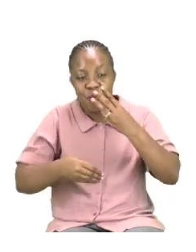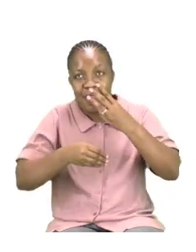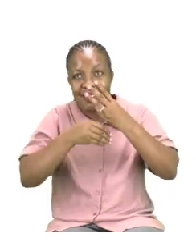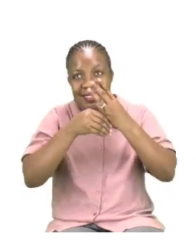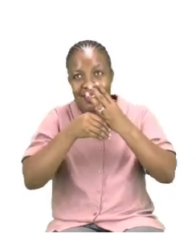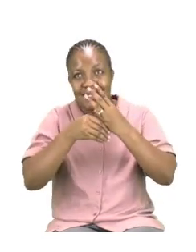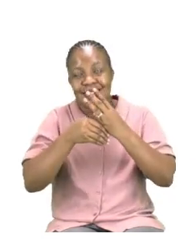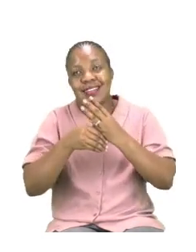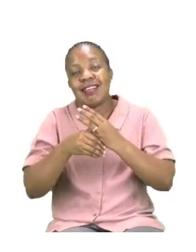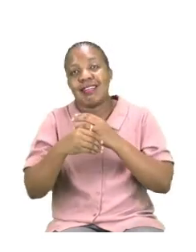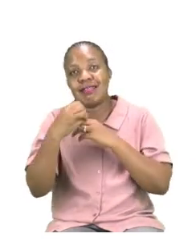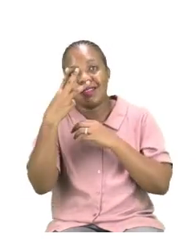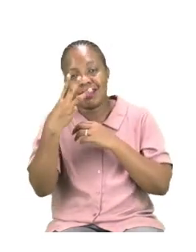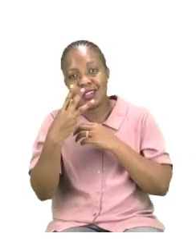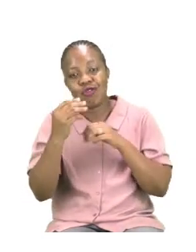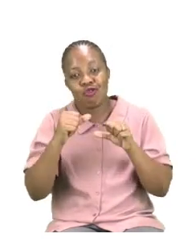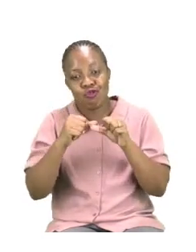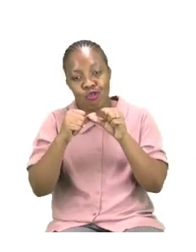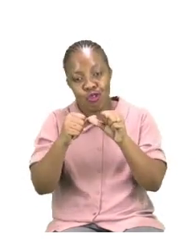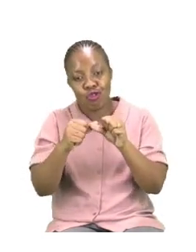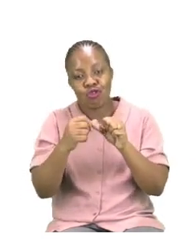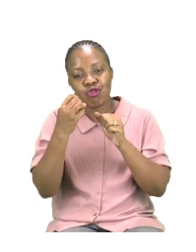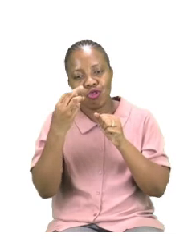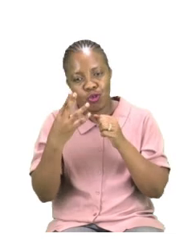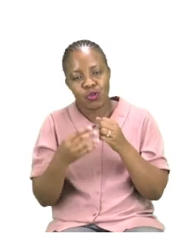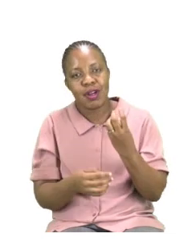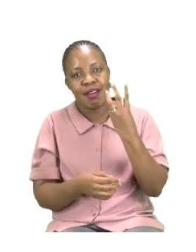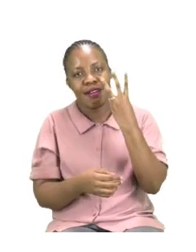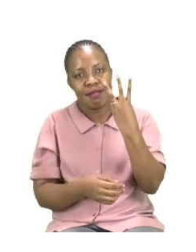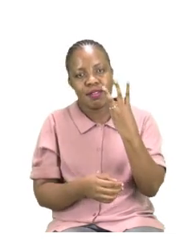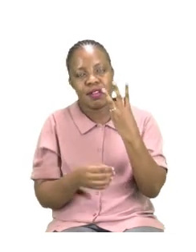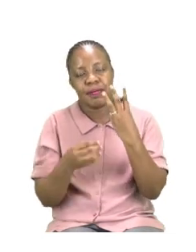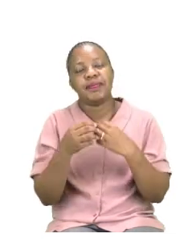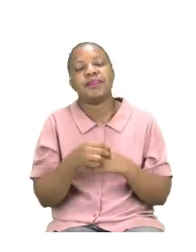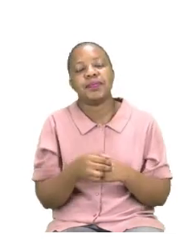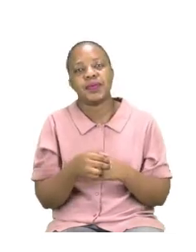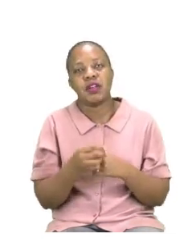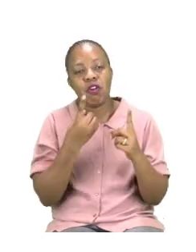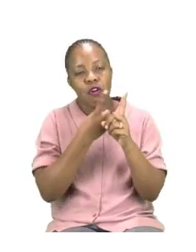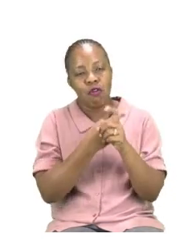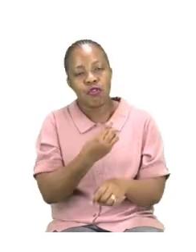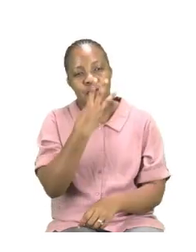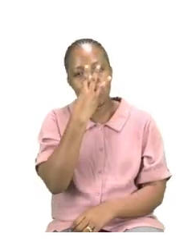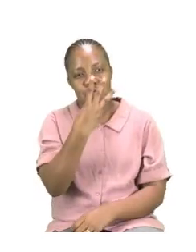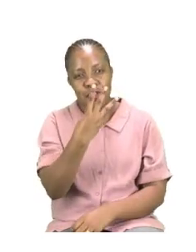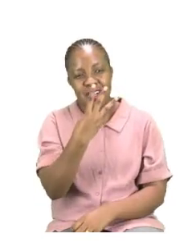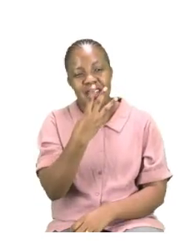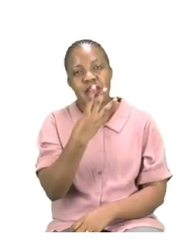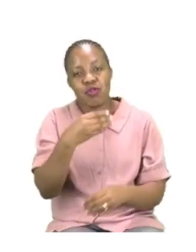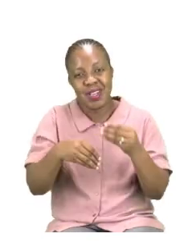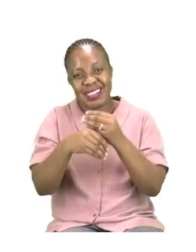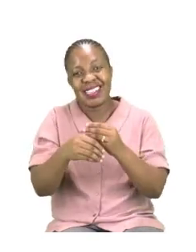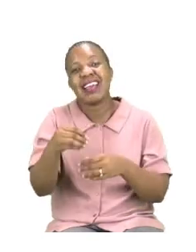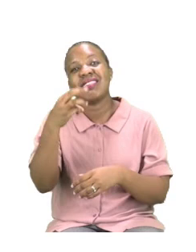count on. So let us count on. From 3, only 3 times.